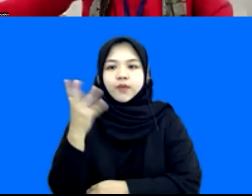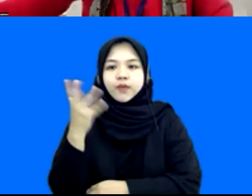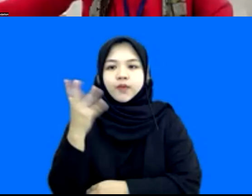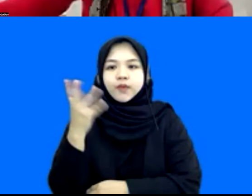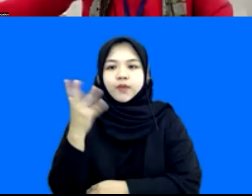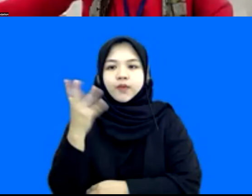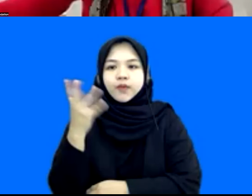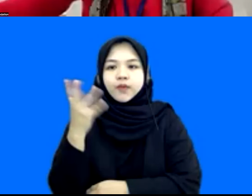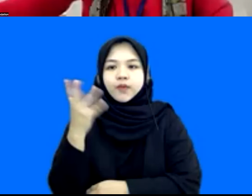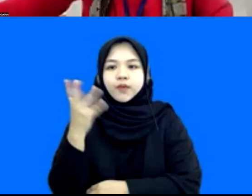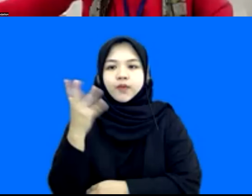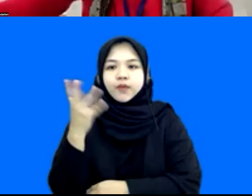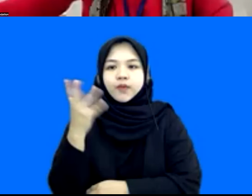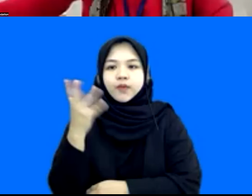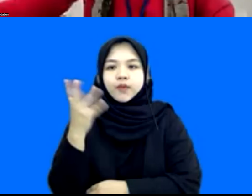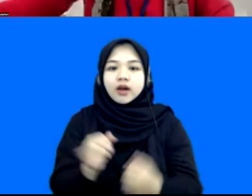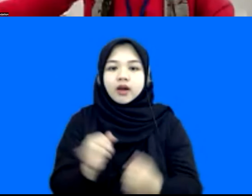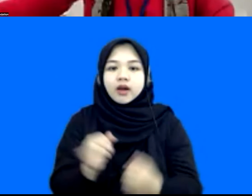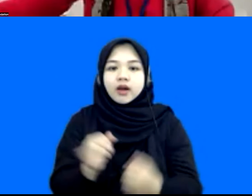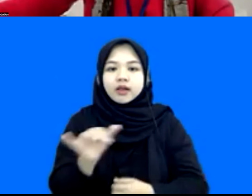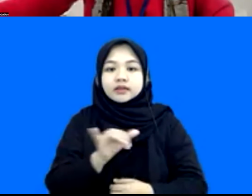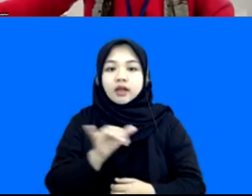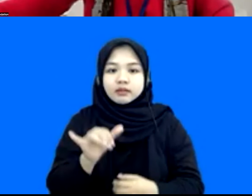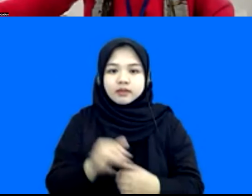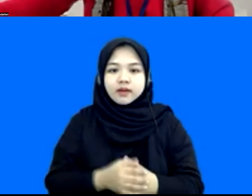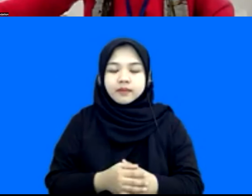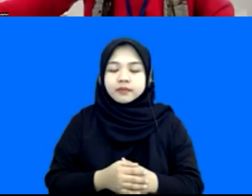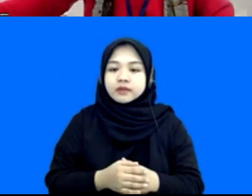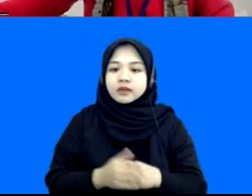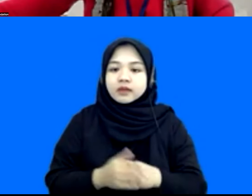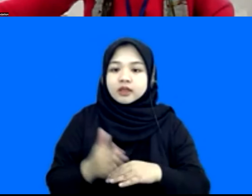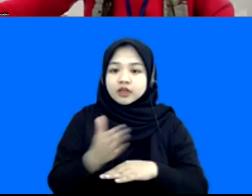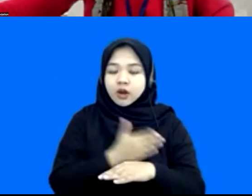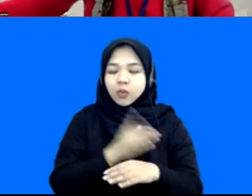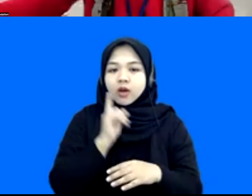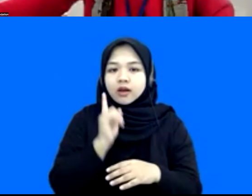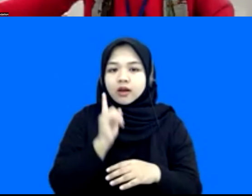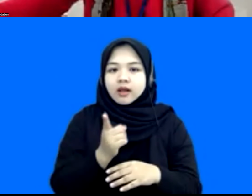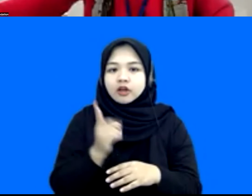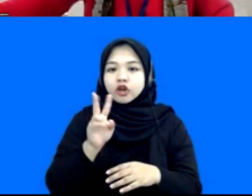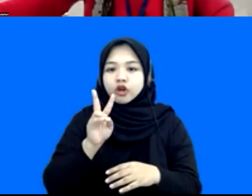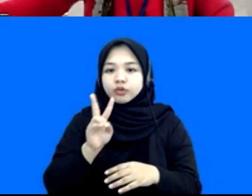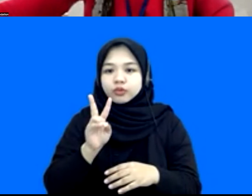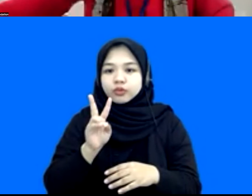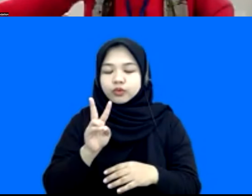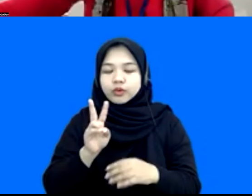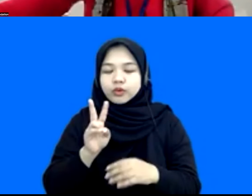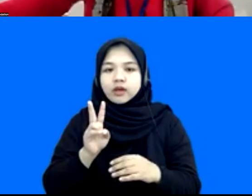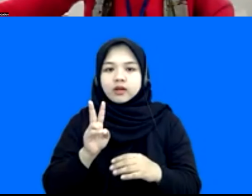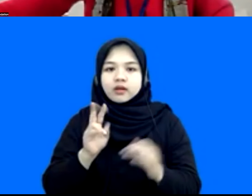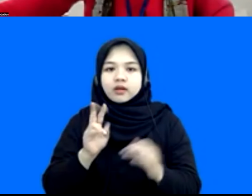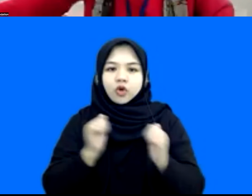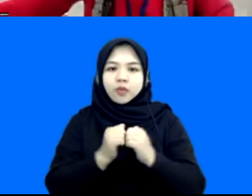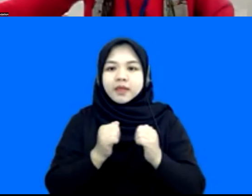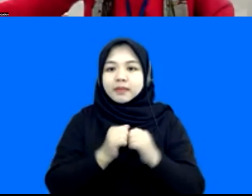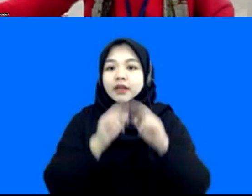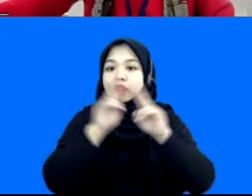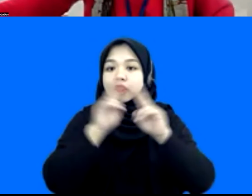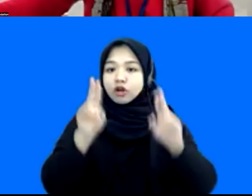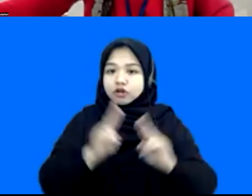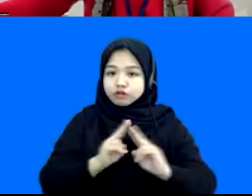two research, international research on this. Since then, several papers came out, one from Nature